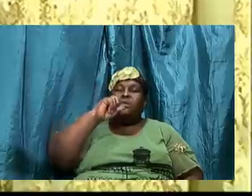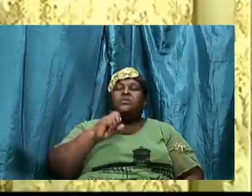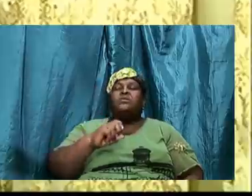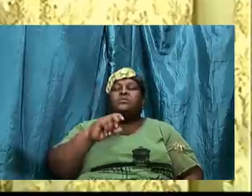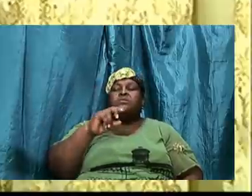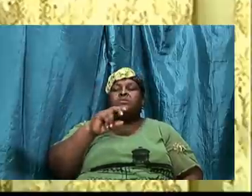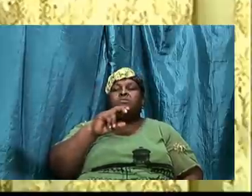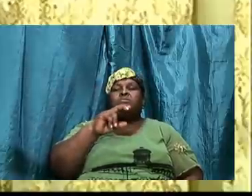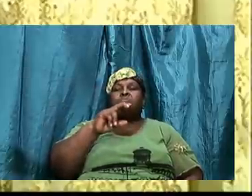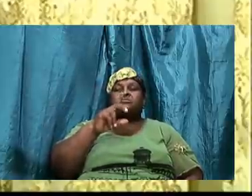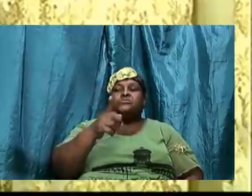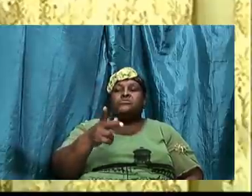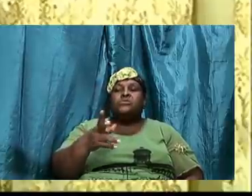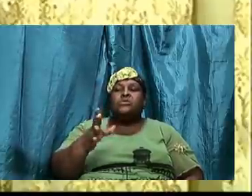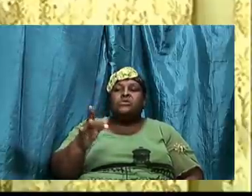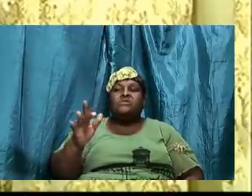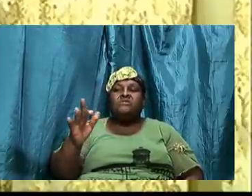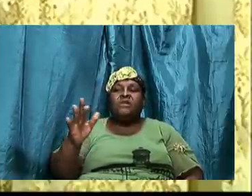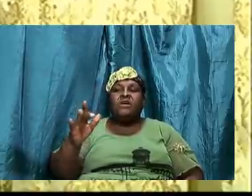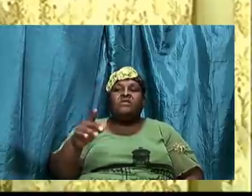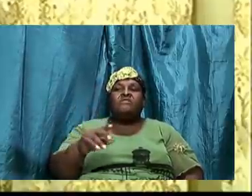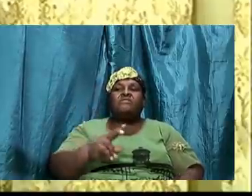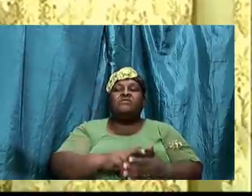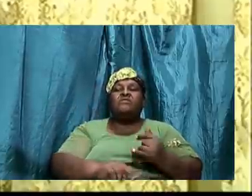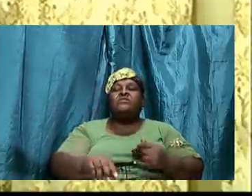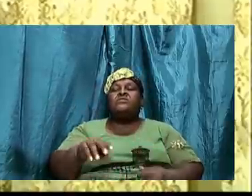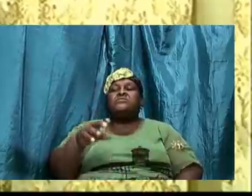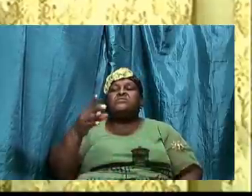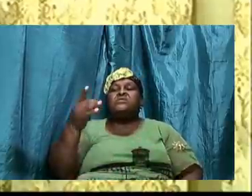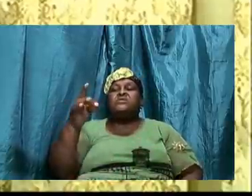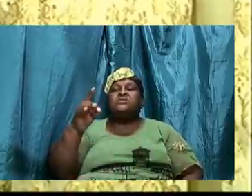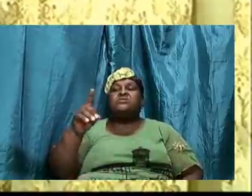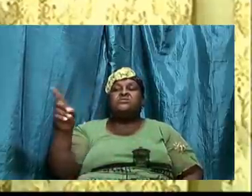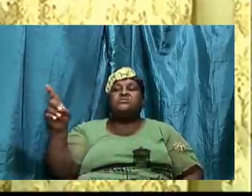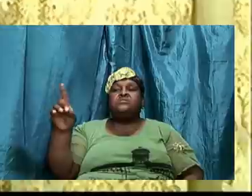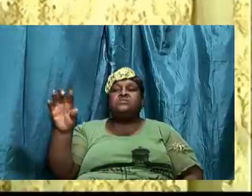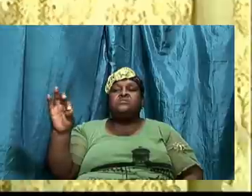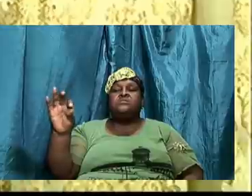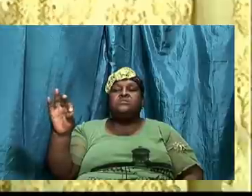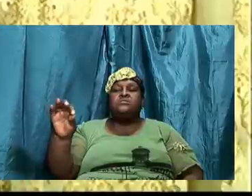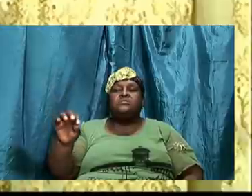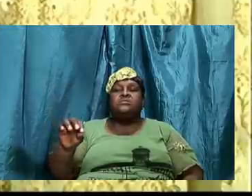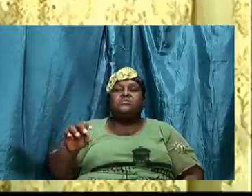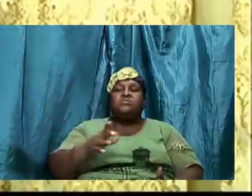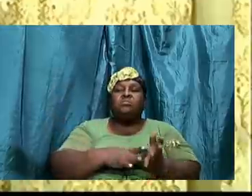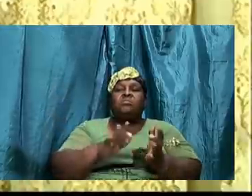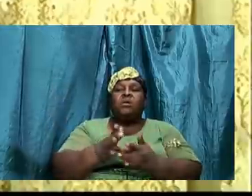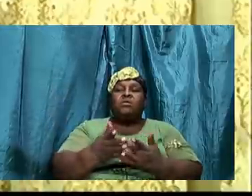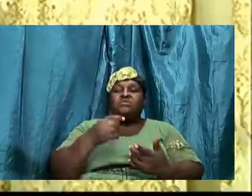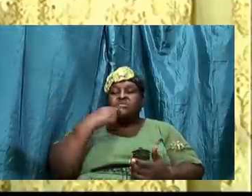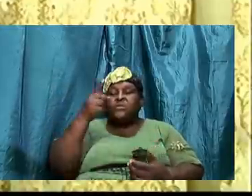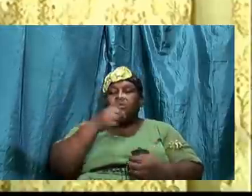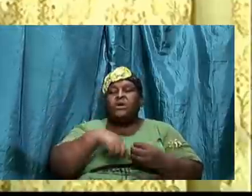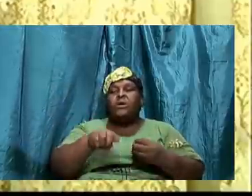25, 18 to 19, the Bible also spoke about cherubims.